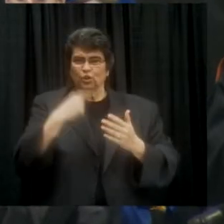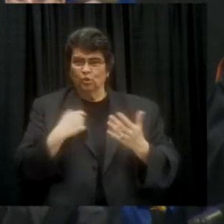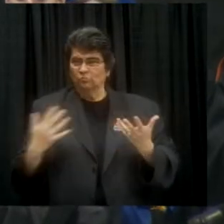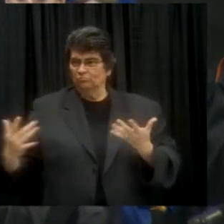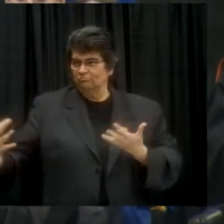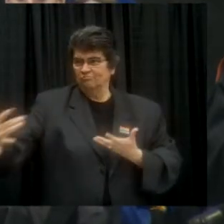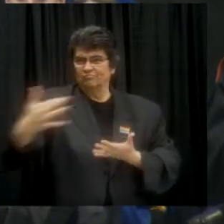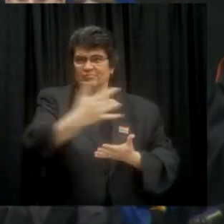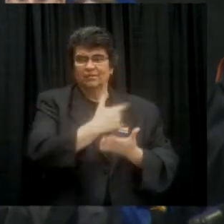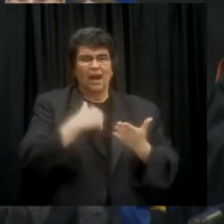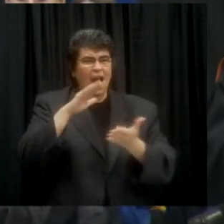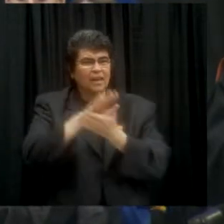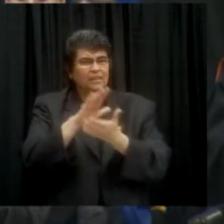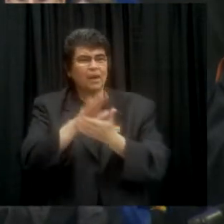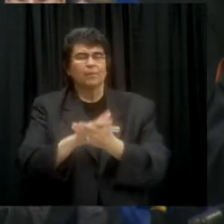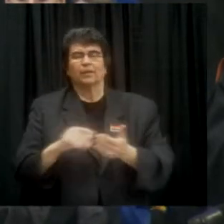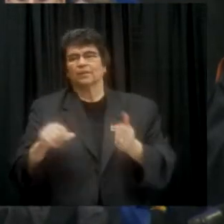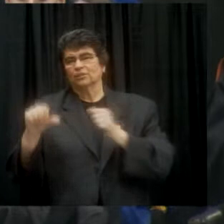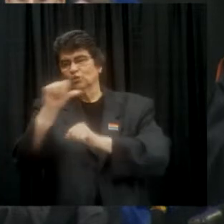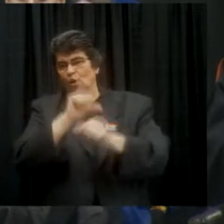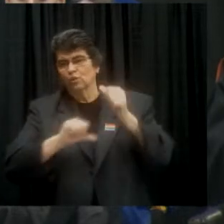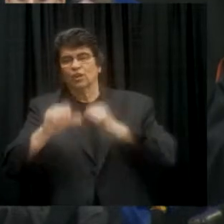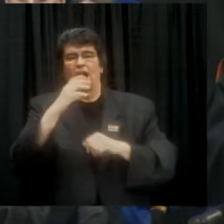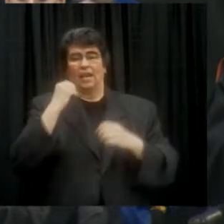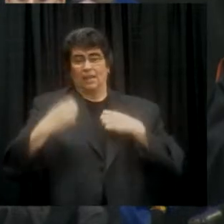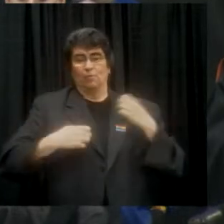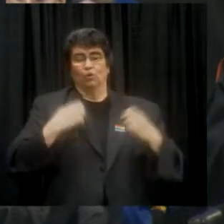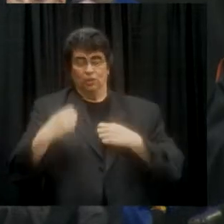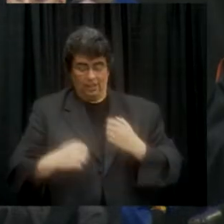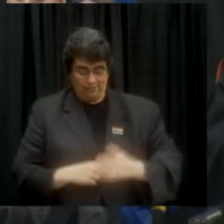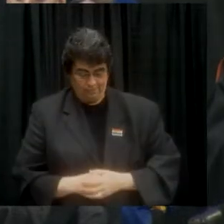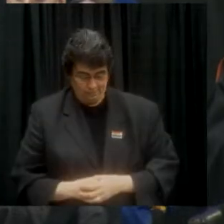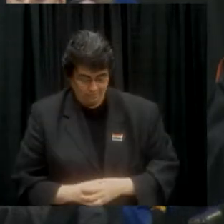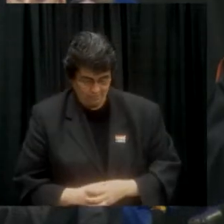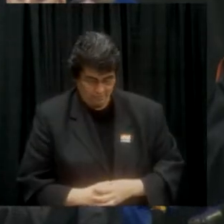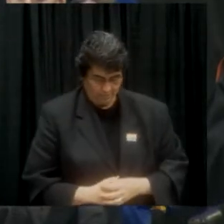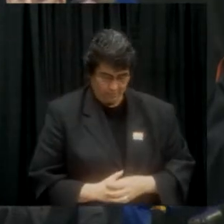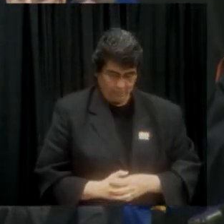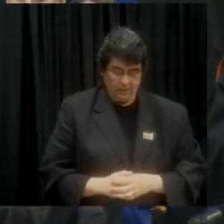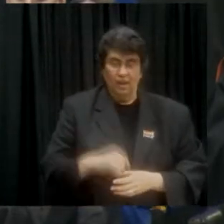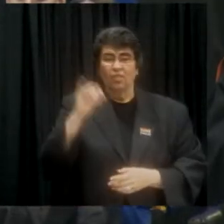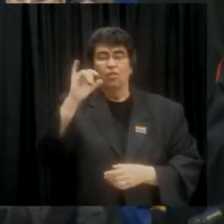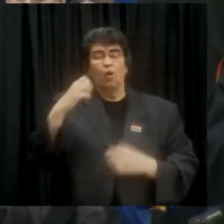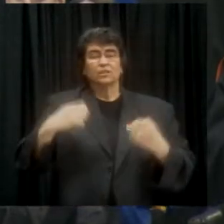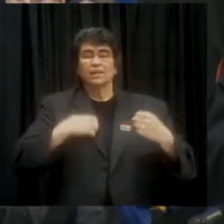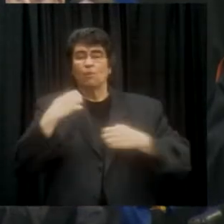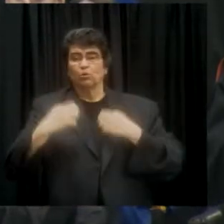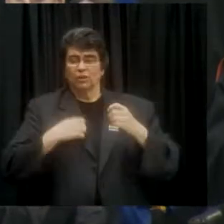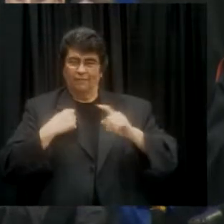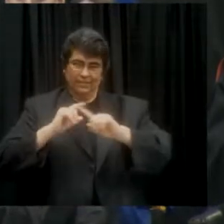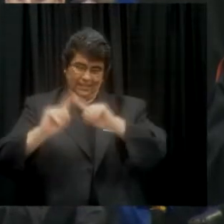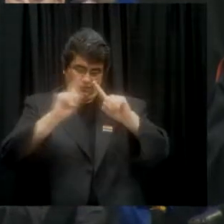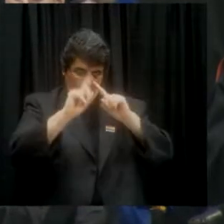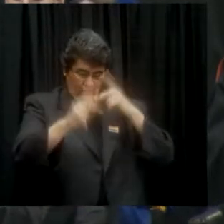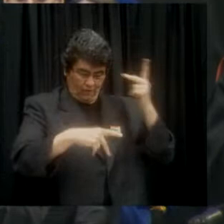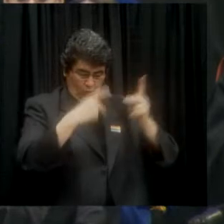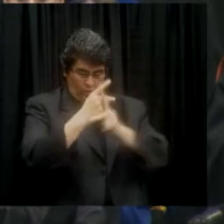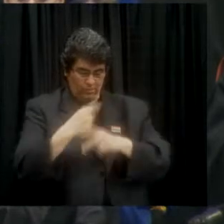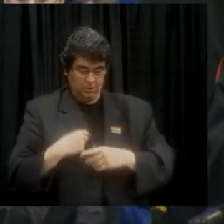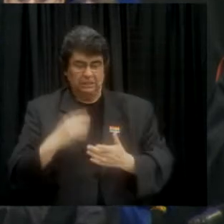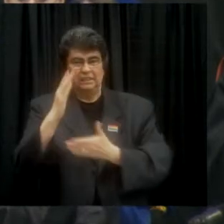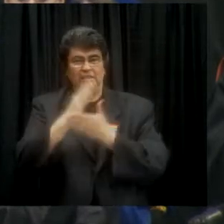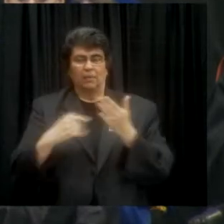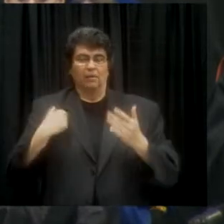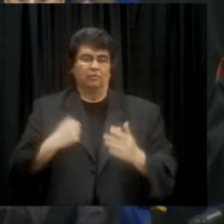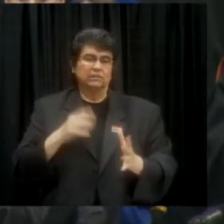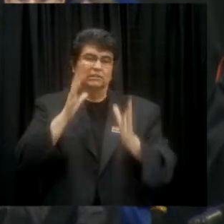cultivated academically, socially, and emotionally. Those emotions come in different forms for everyone. Some of